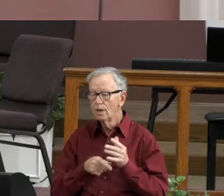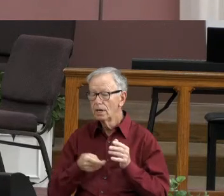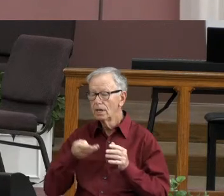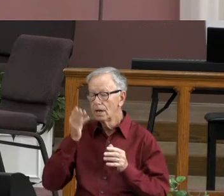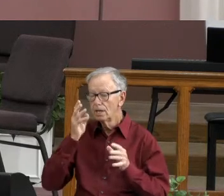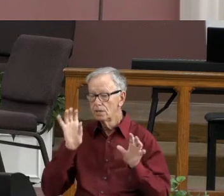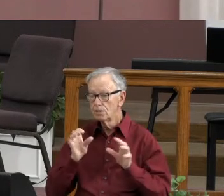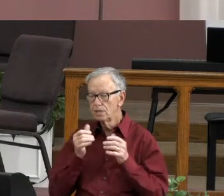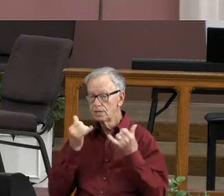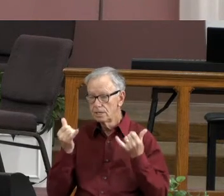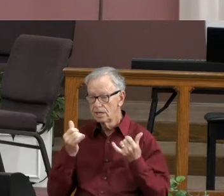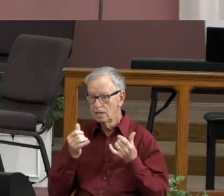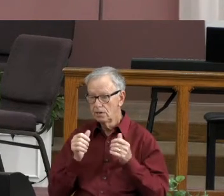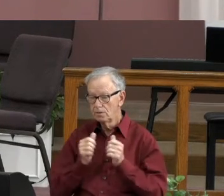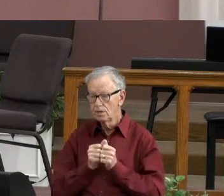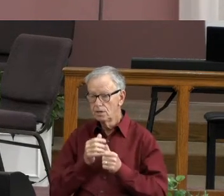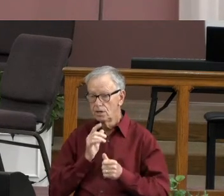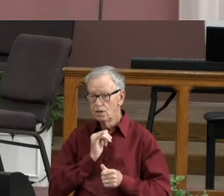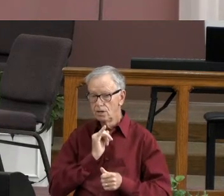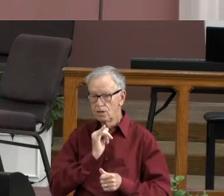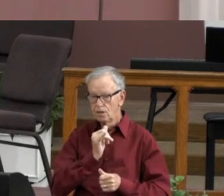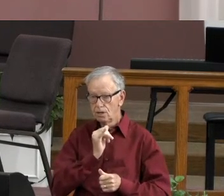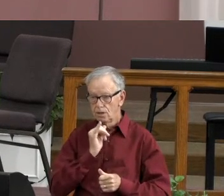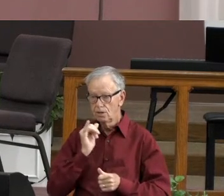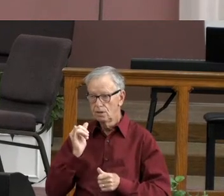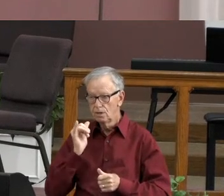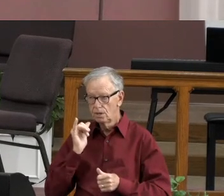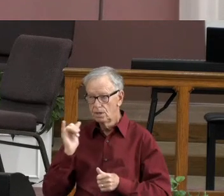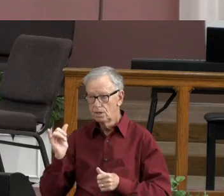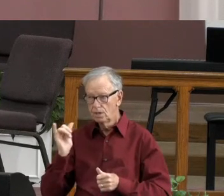day with you and I.